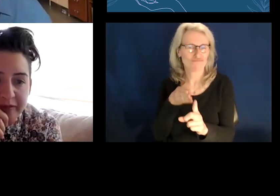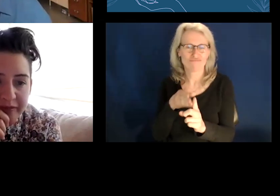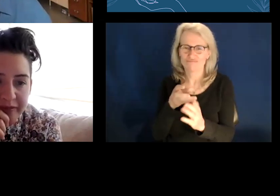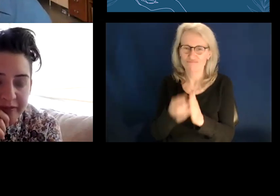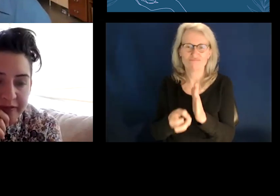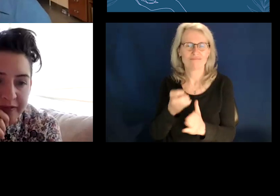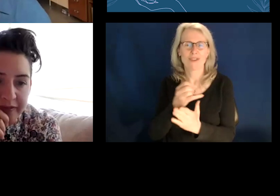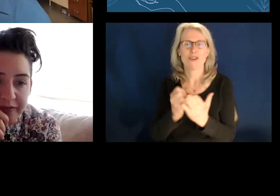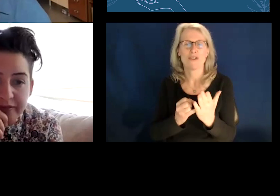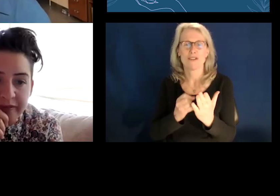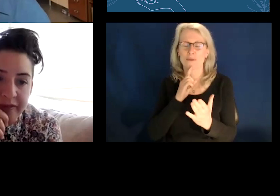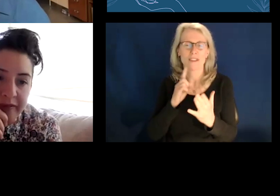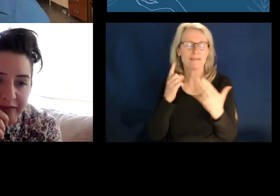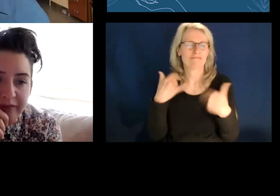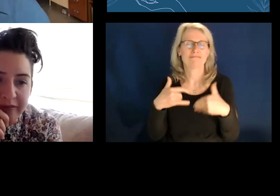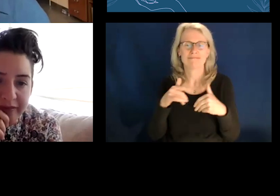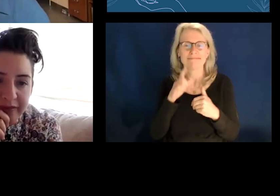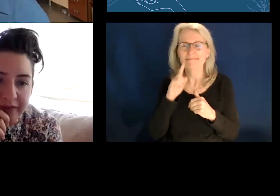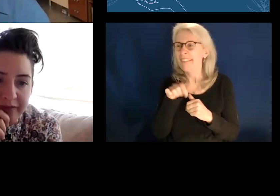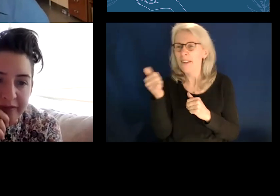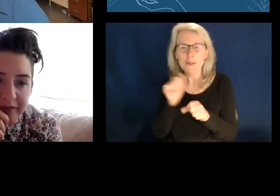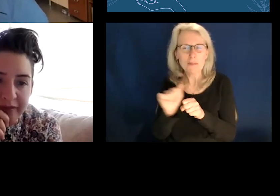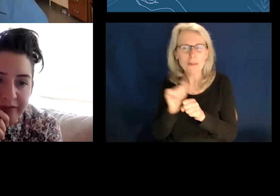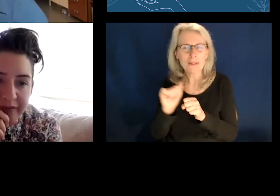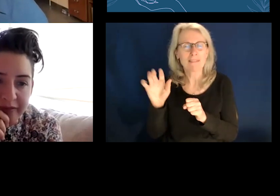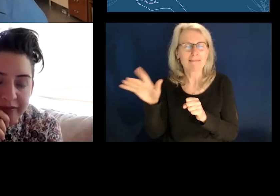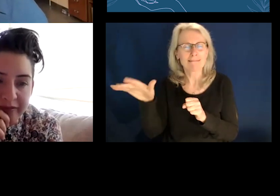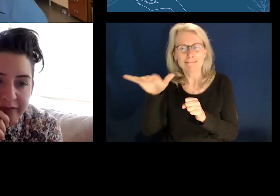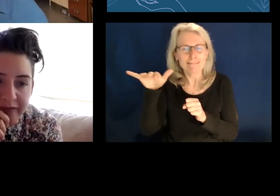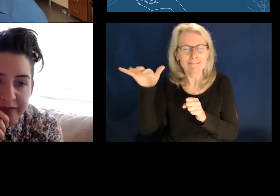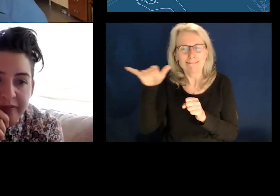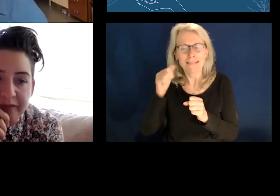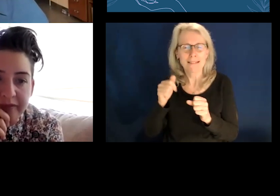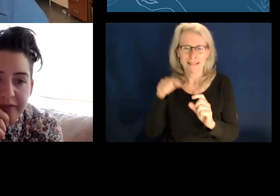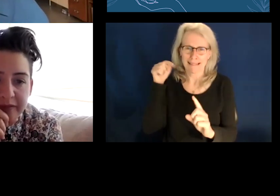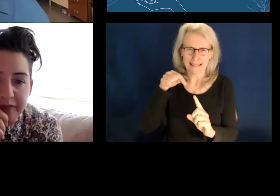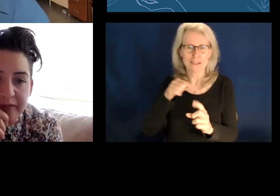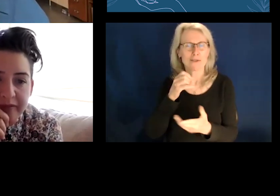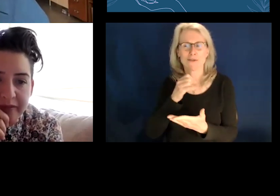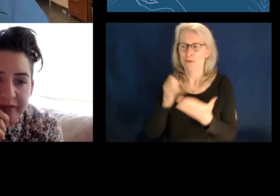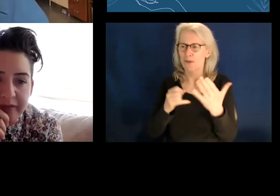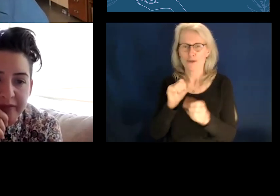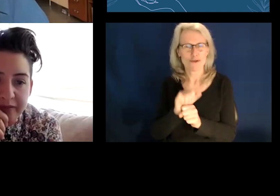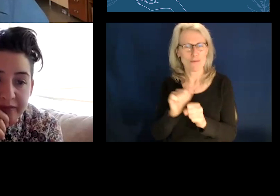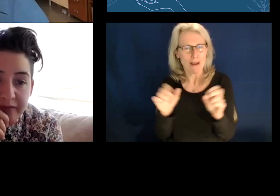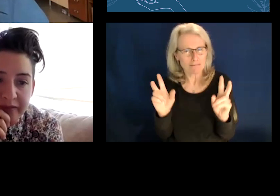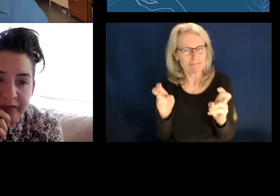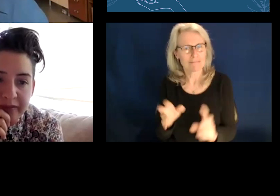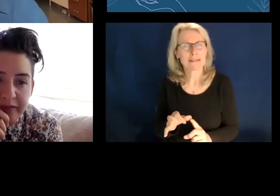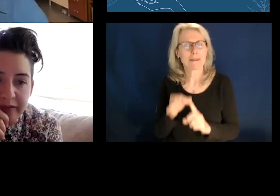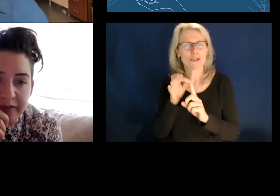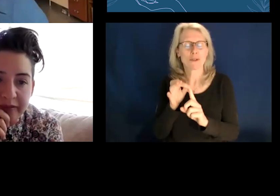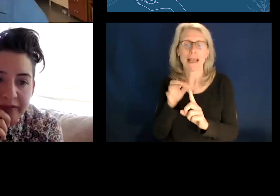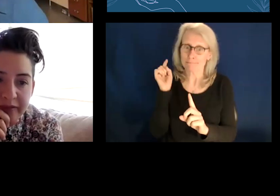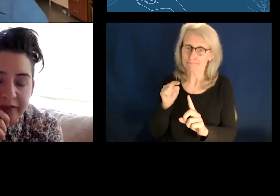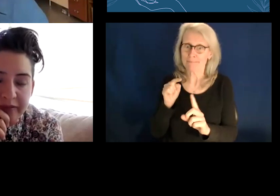unlike, you know, other jobs. We have like a very special job as artists, especially particularly theater